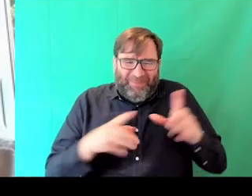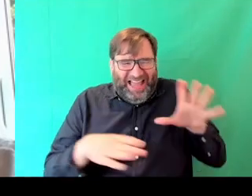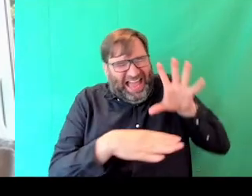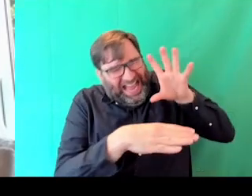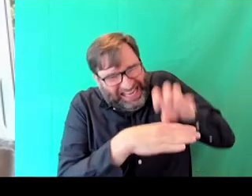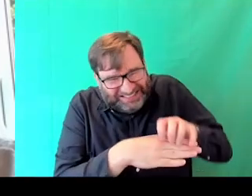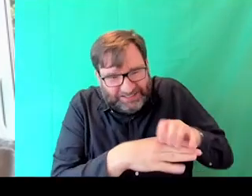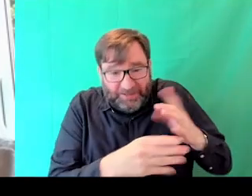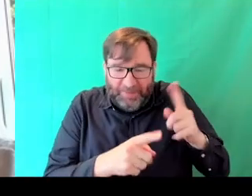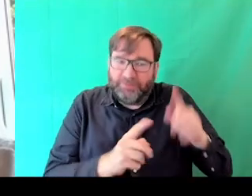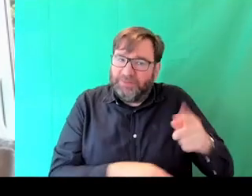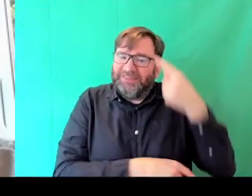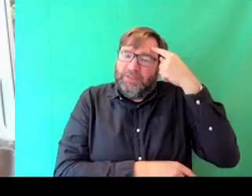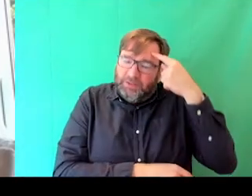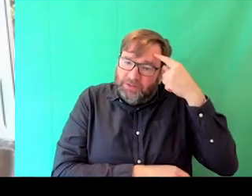anyone.